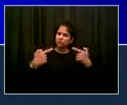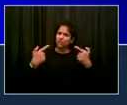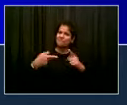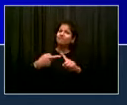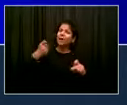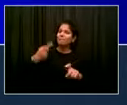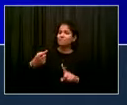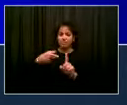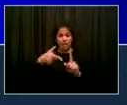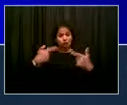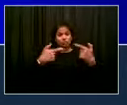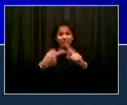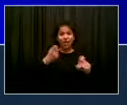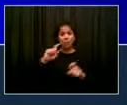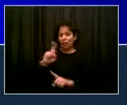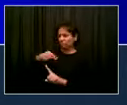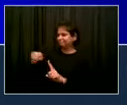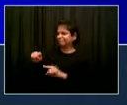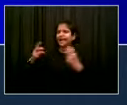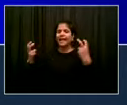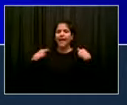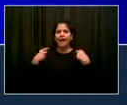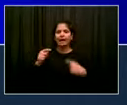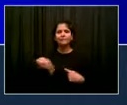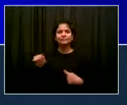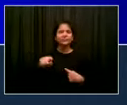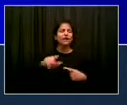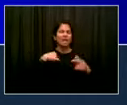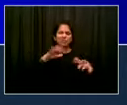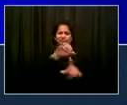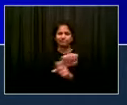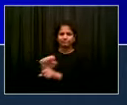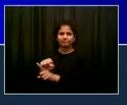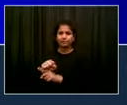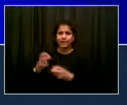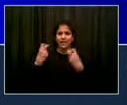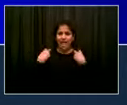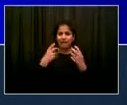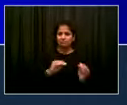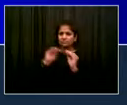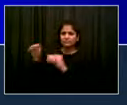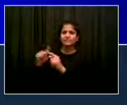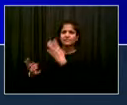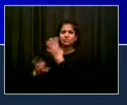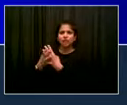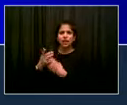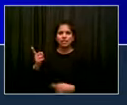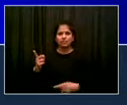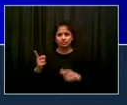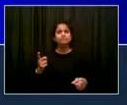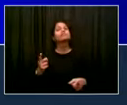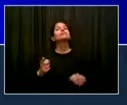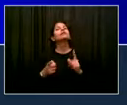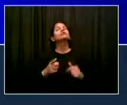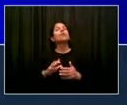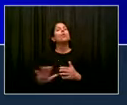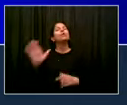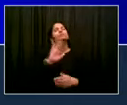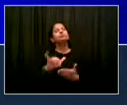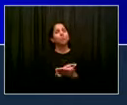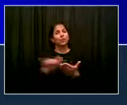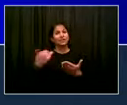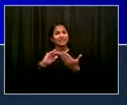focused on who was creating the problem. We've had gang takedowns all over the city, four major gang takedowns in Brooklyn.